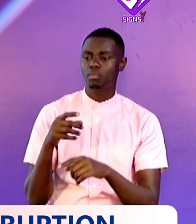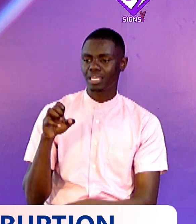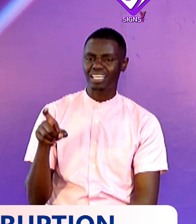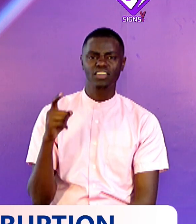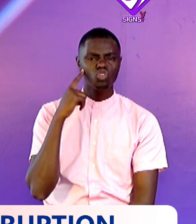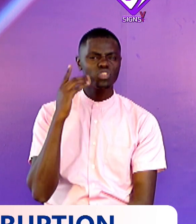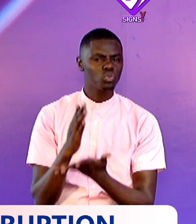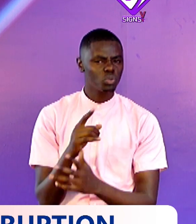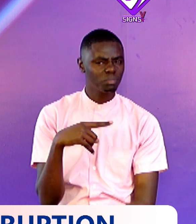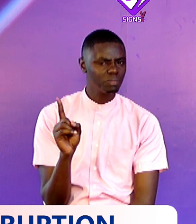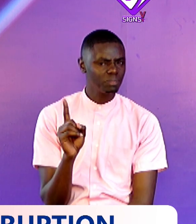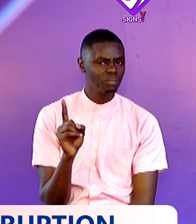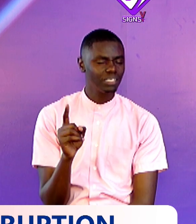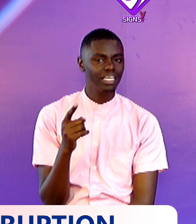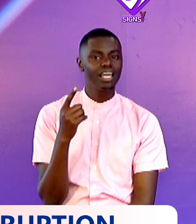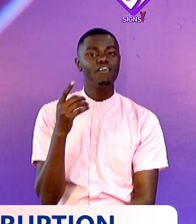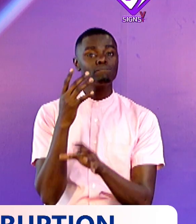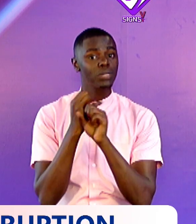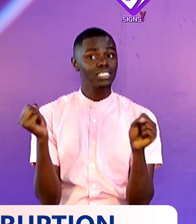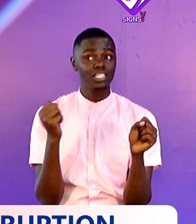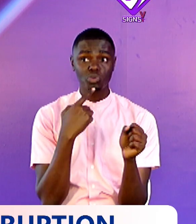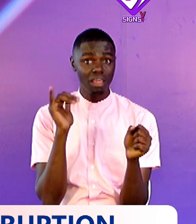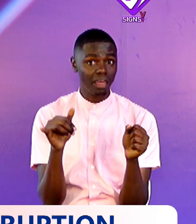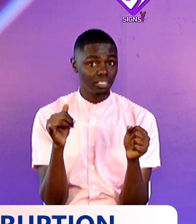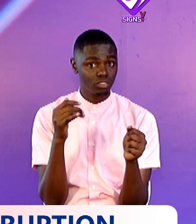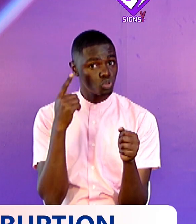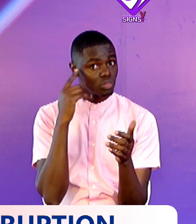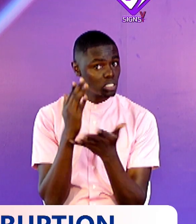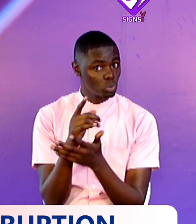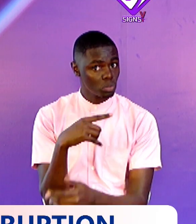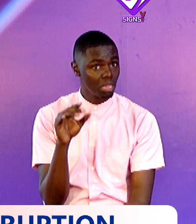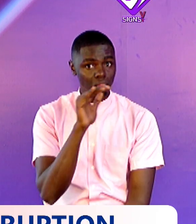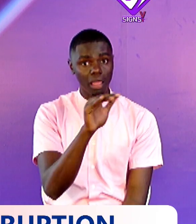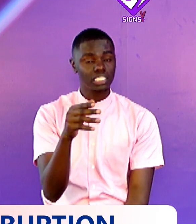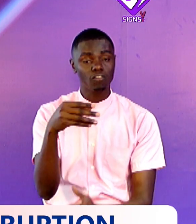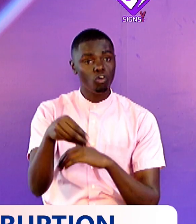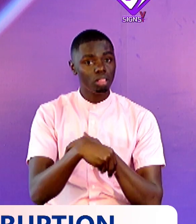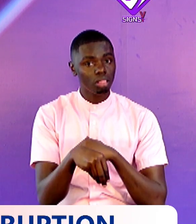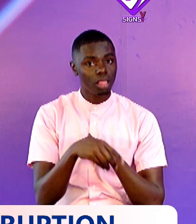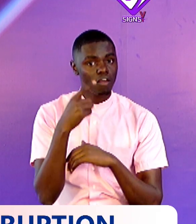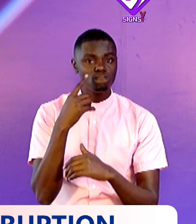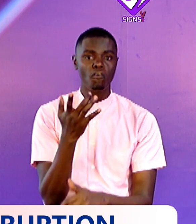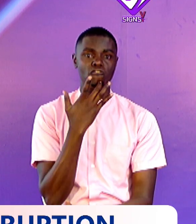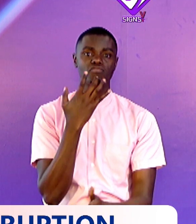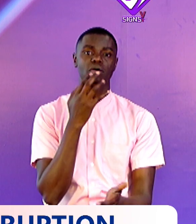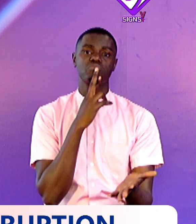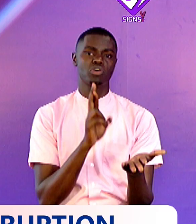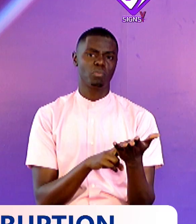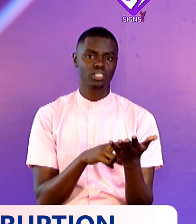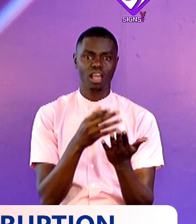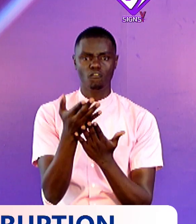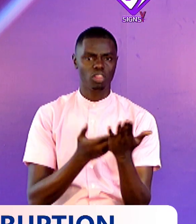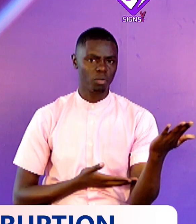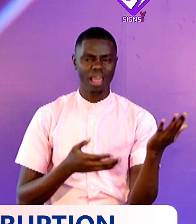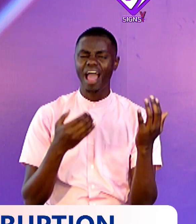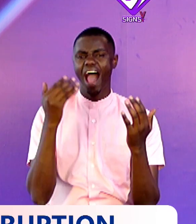truth in that? For the president to say? Yeah, he said they ask for bribes for favorable reports. Of course, there are